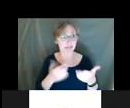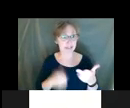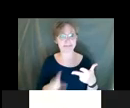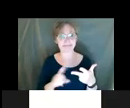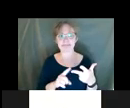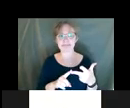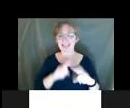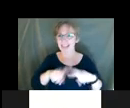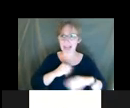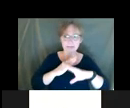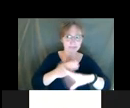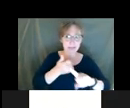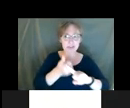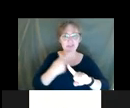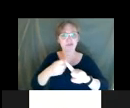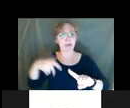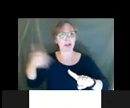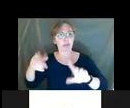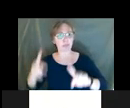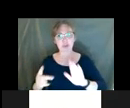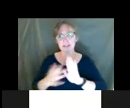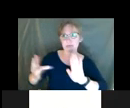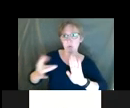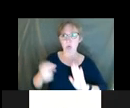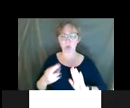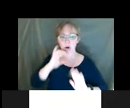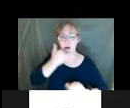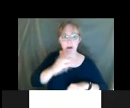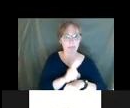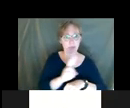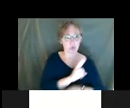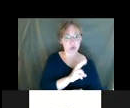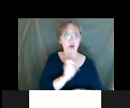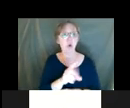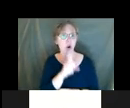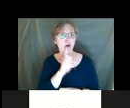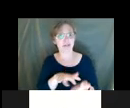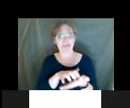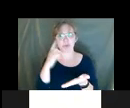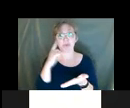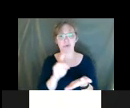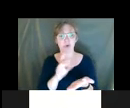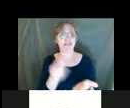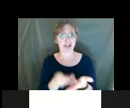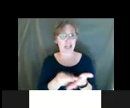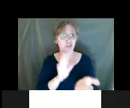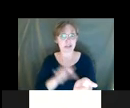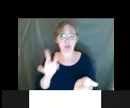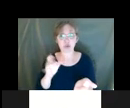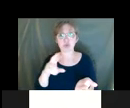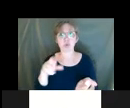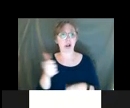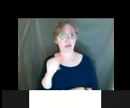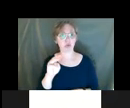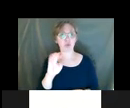against abuse by another person, or vulnerable to financial exploitation or other criminal